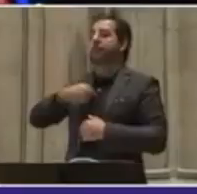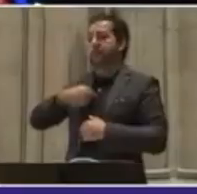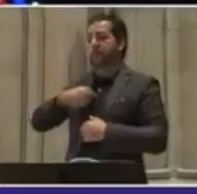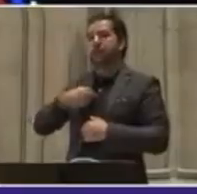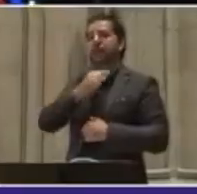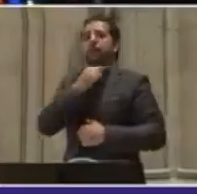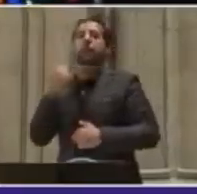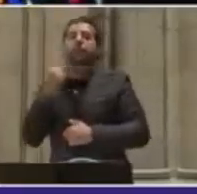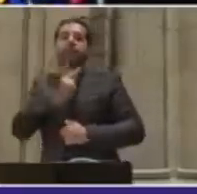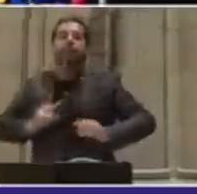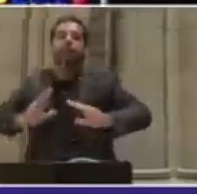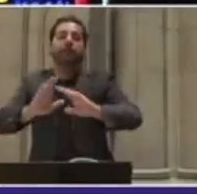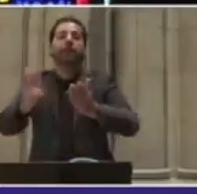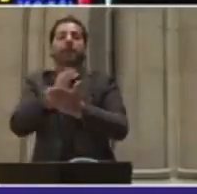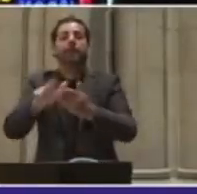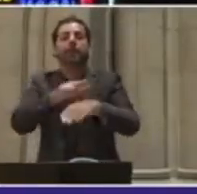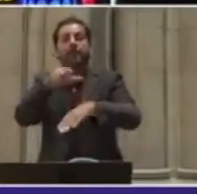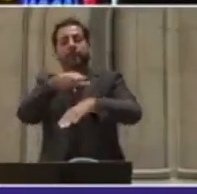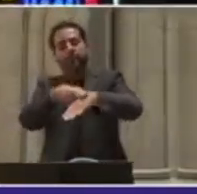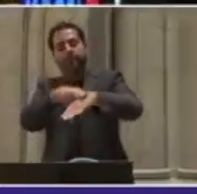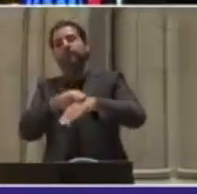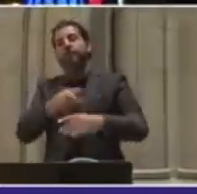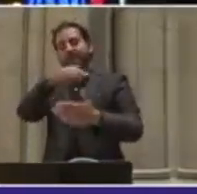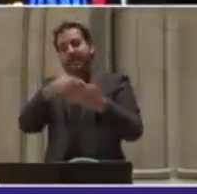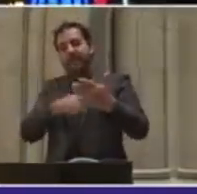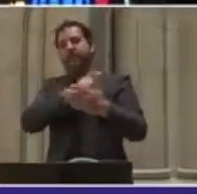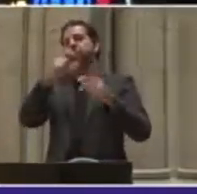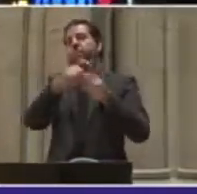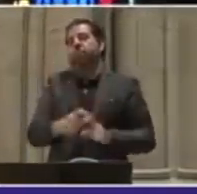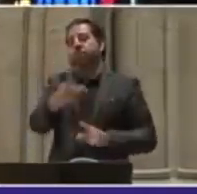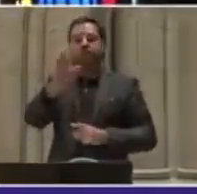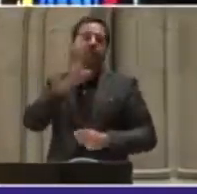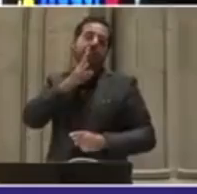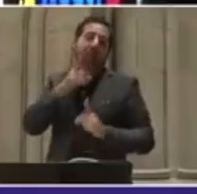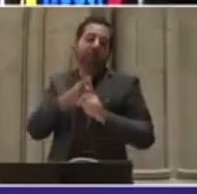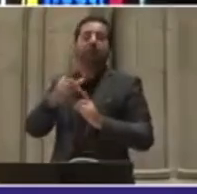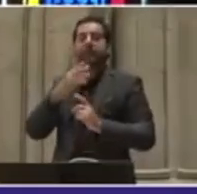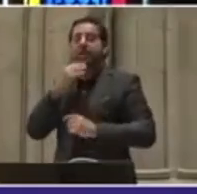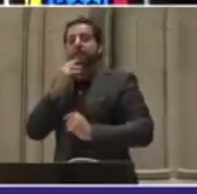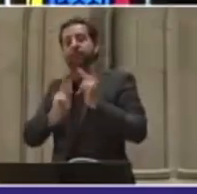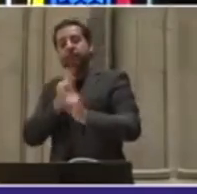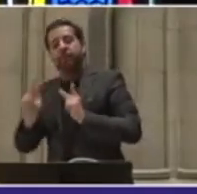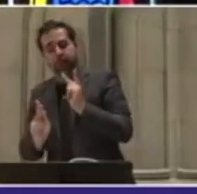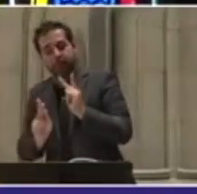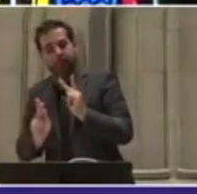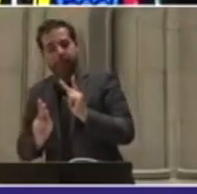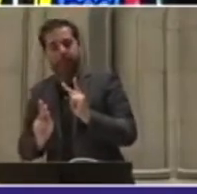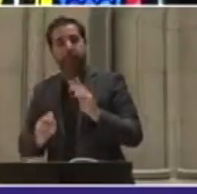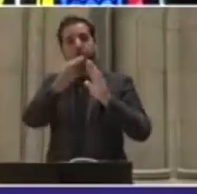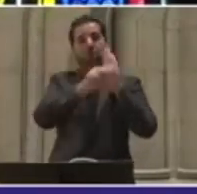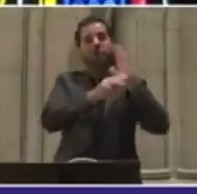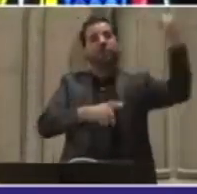priestly kingdom and a holy nation. These are the words that you shall speak to the Israelites." So